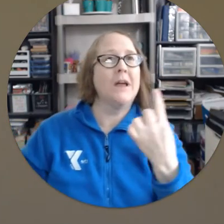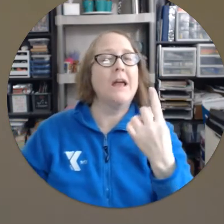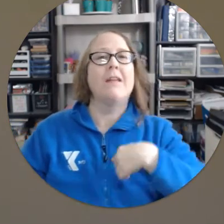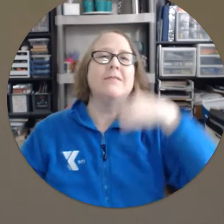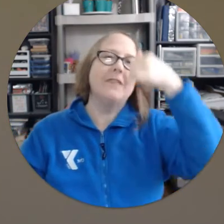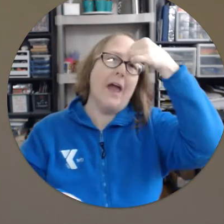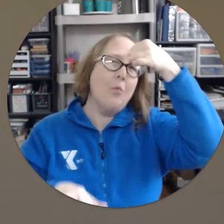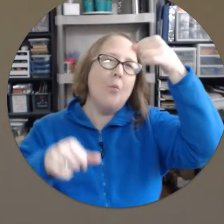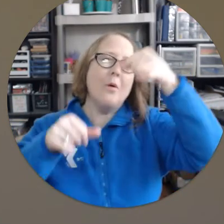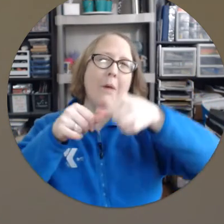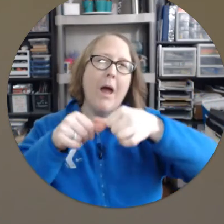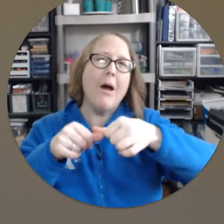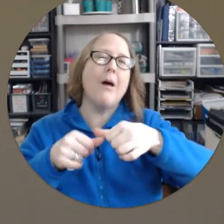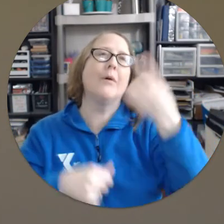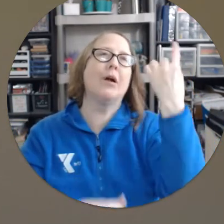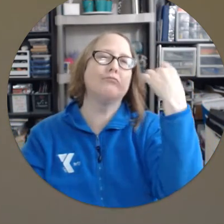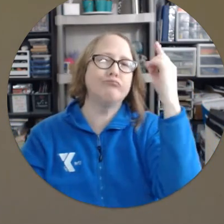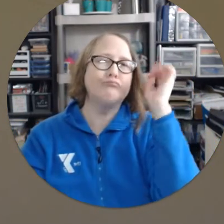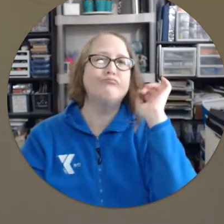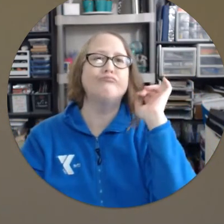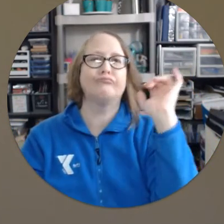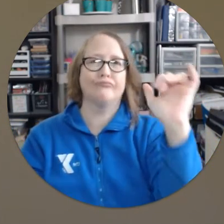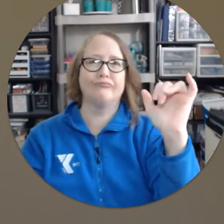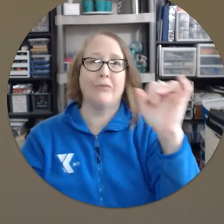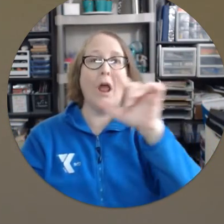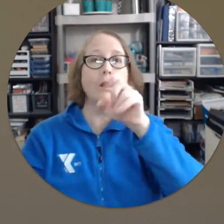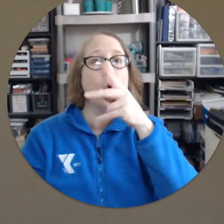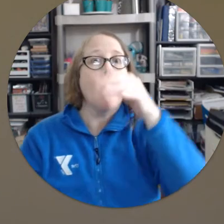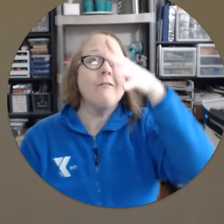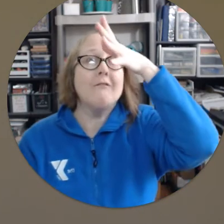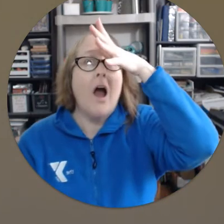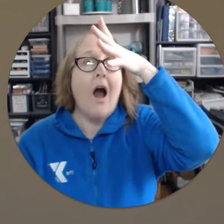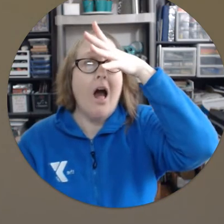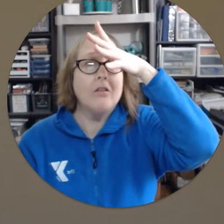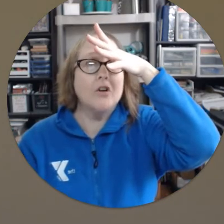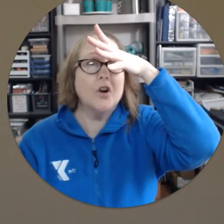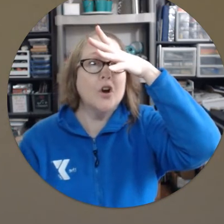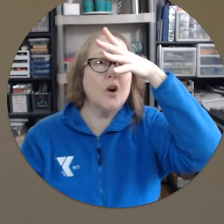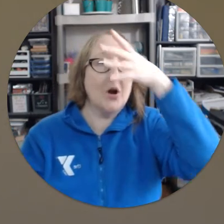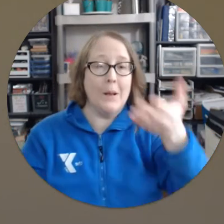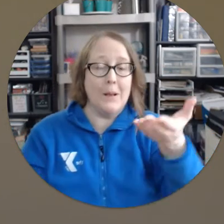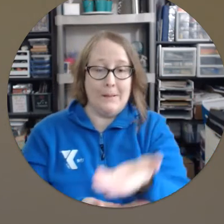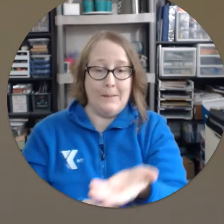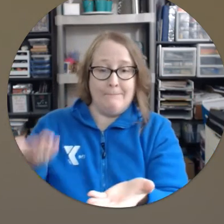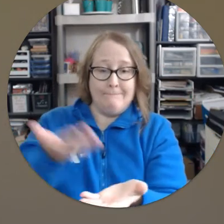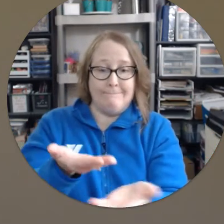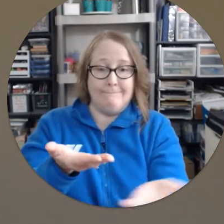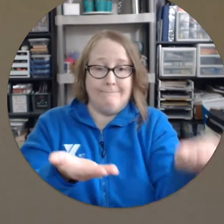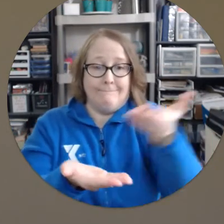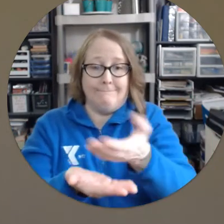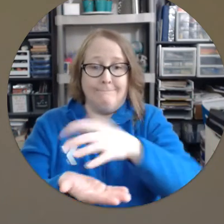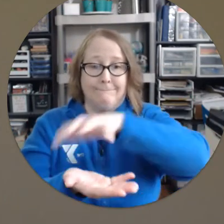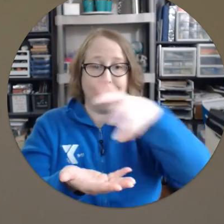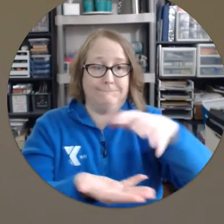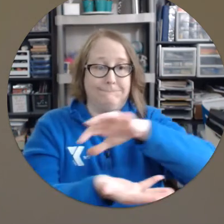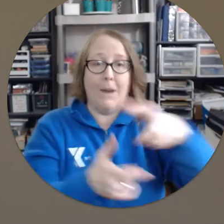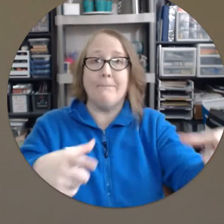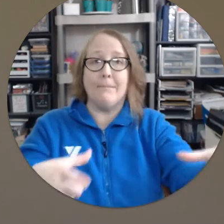always remember. Leora's father piled up plates of food for us. My